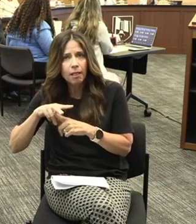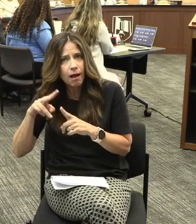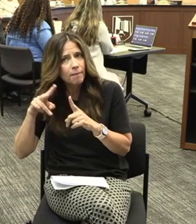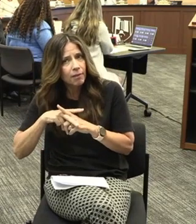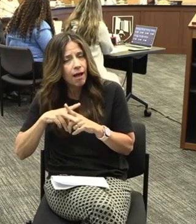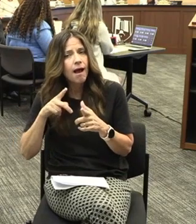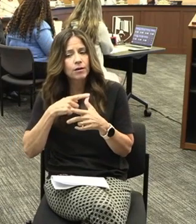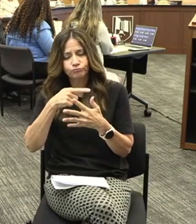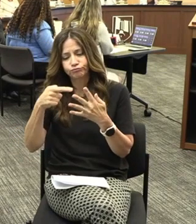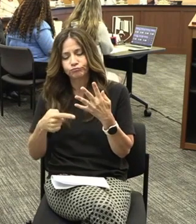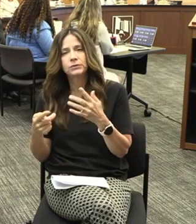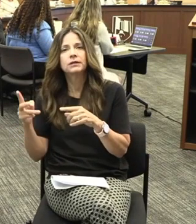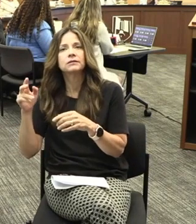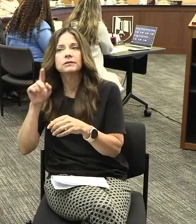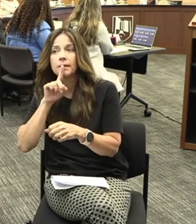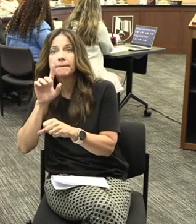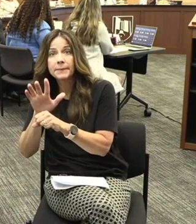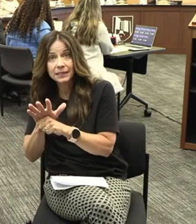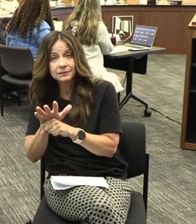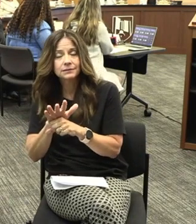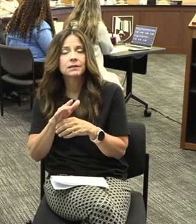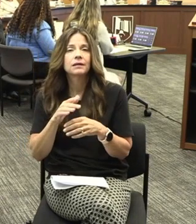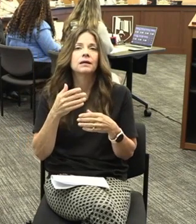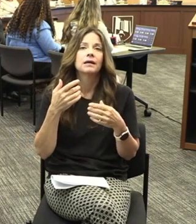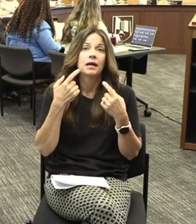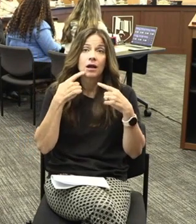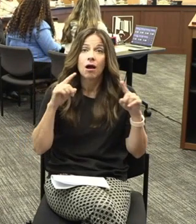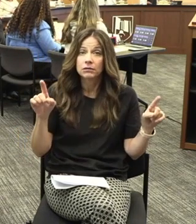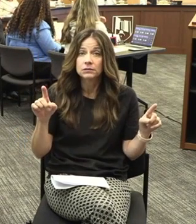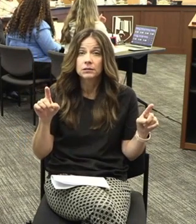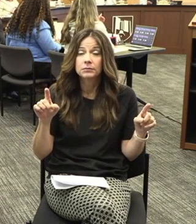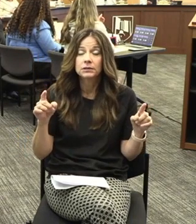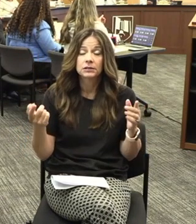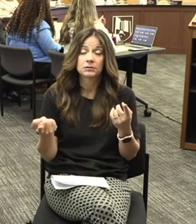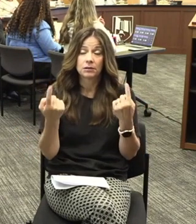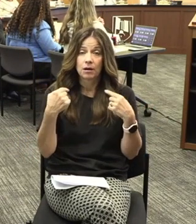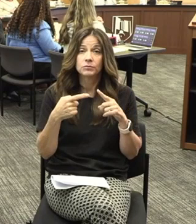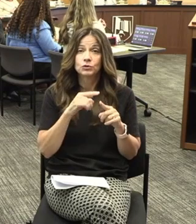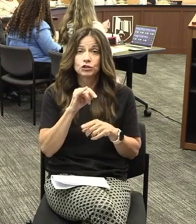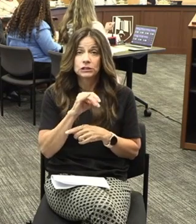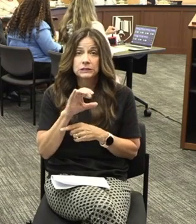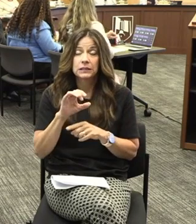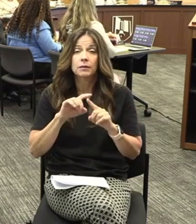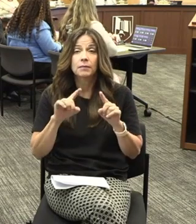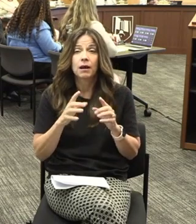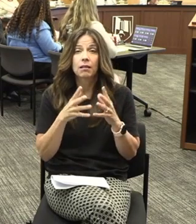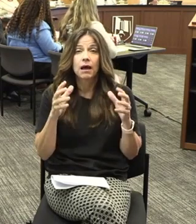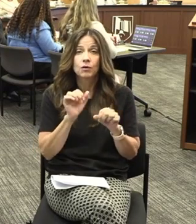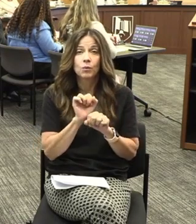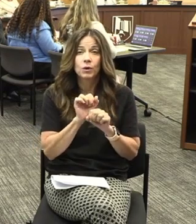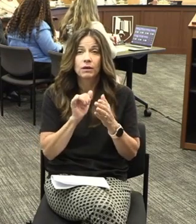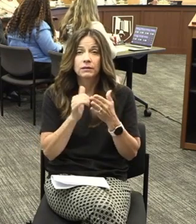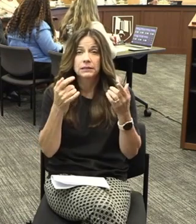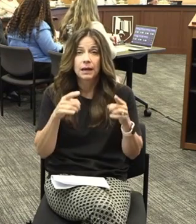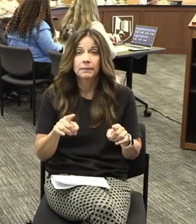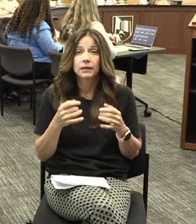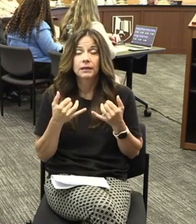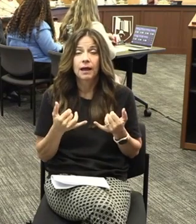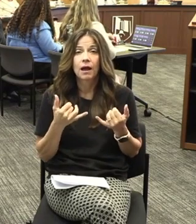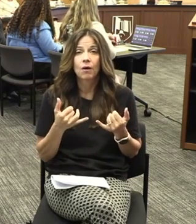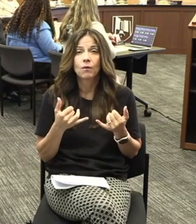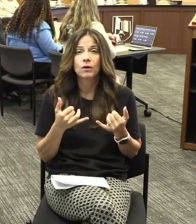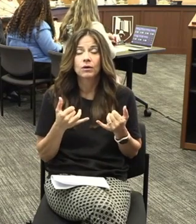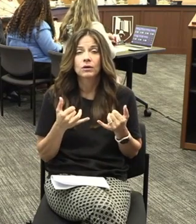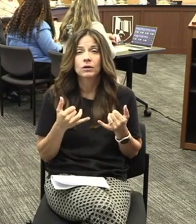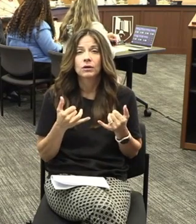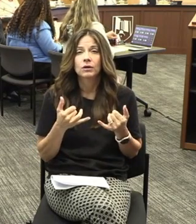to the institution, and then ultimately matriculate to JJC. But a lot of that work that's happening now